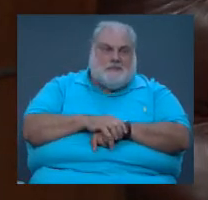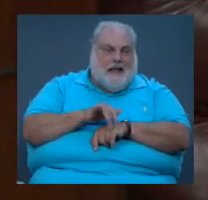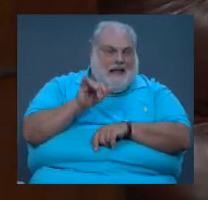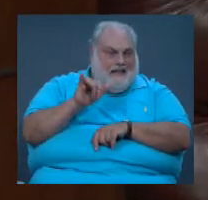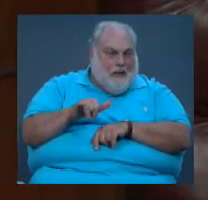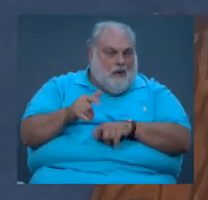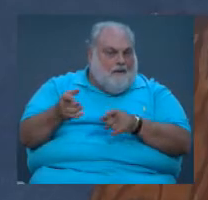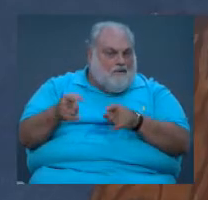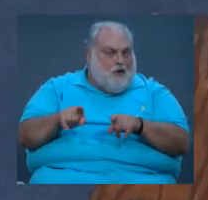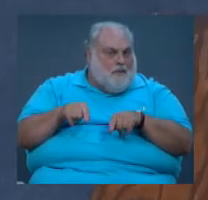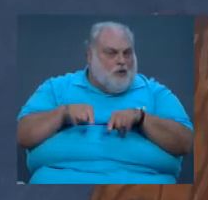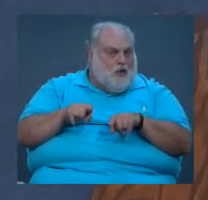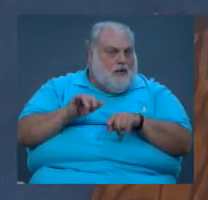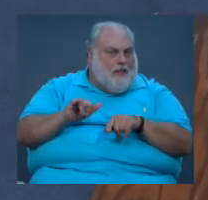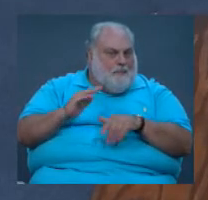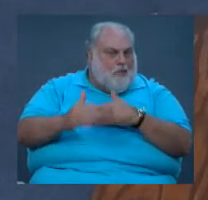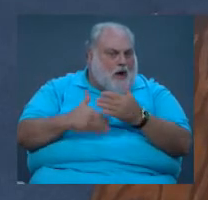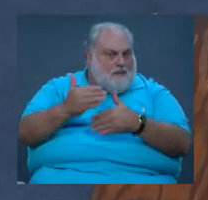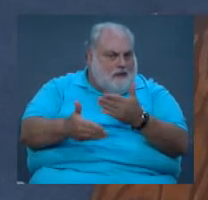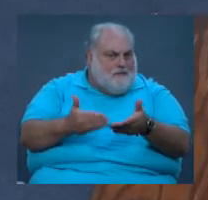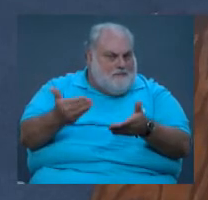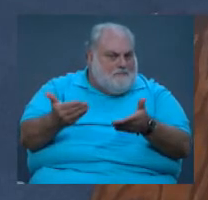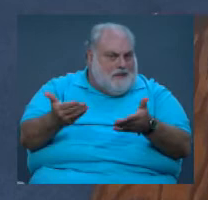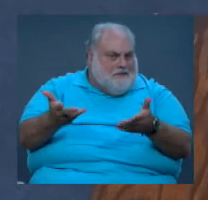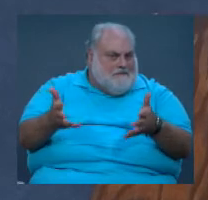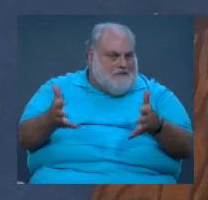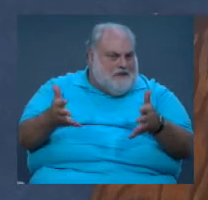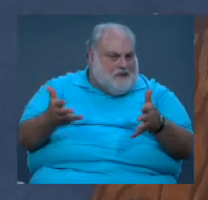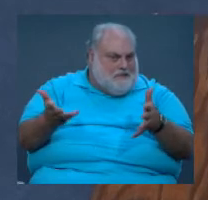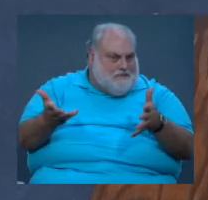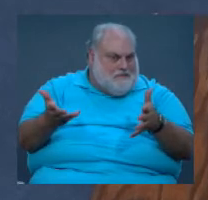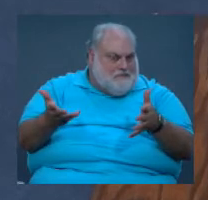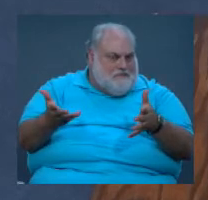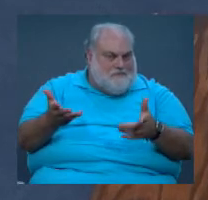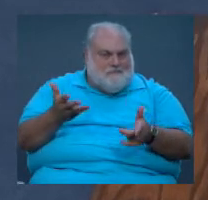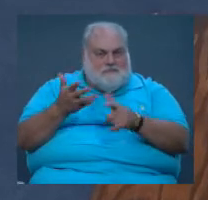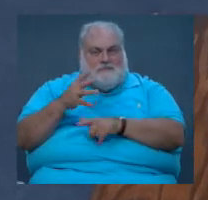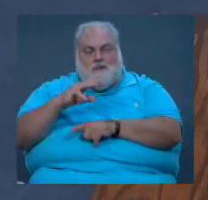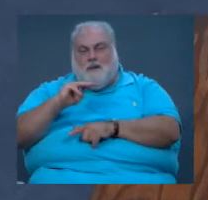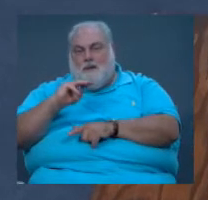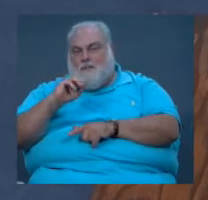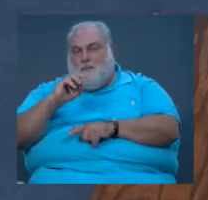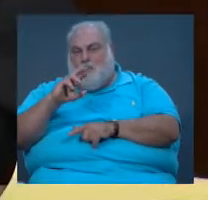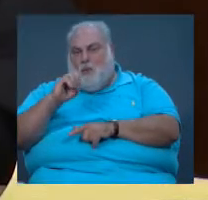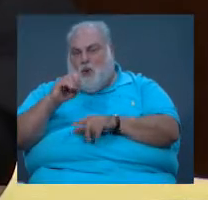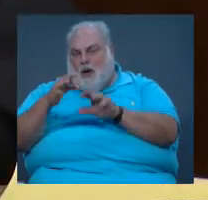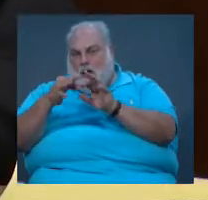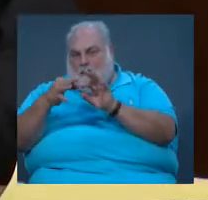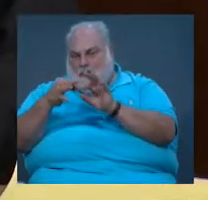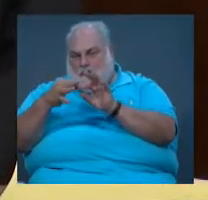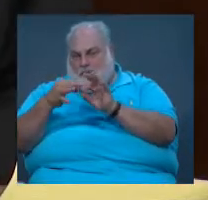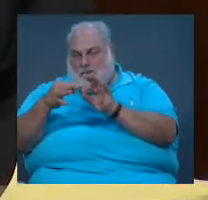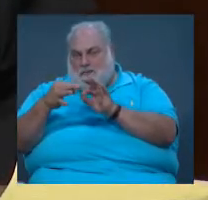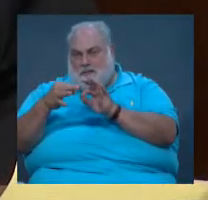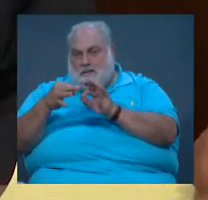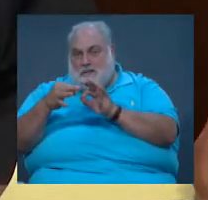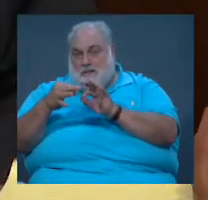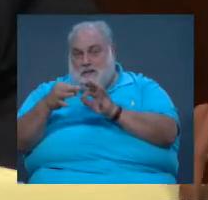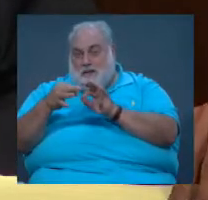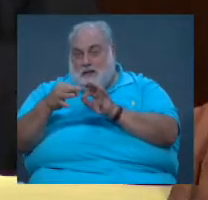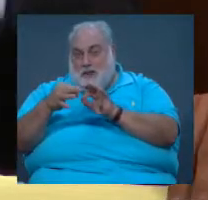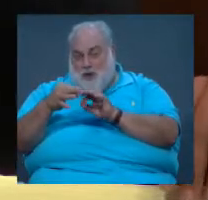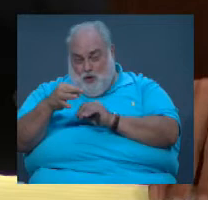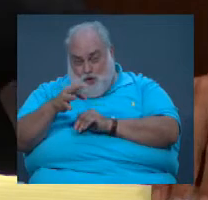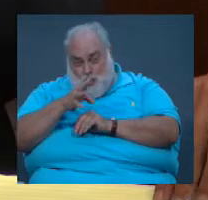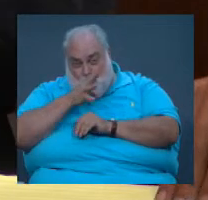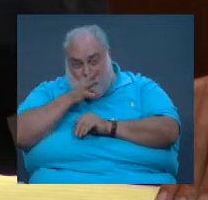That would have occurred during that process if they wanted to do that. And But here's, I think what you're